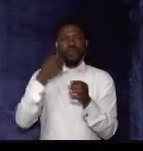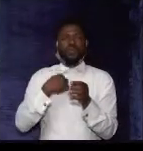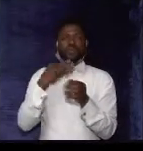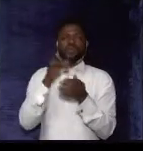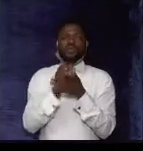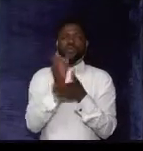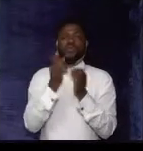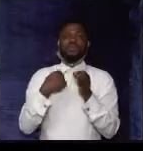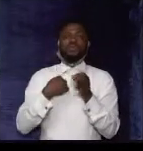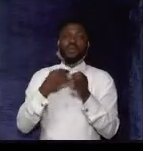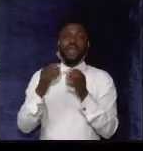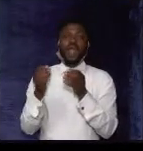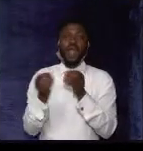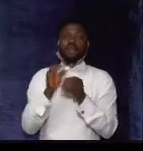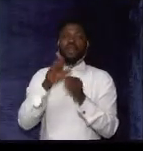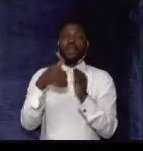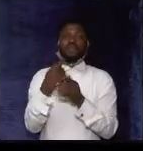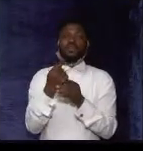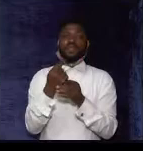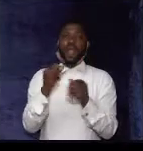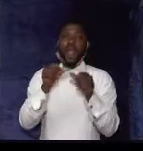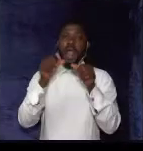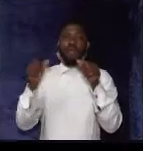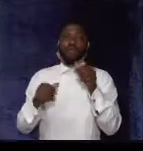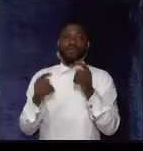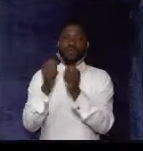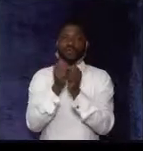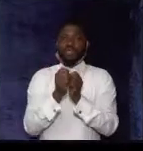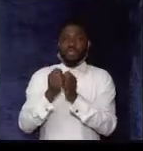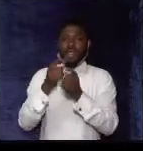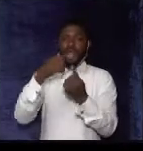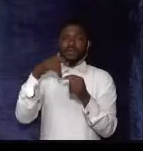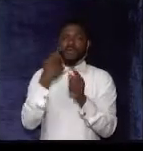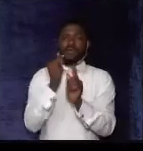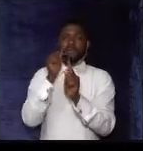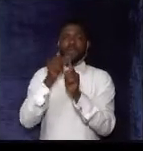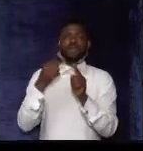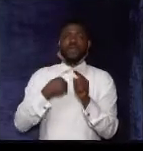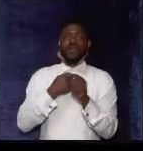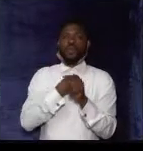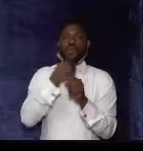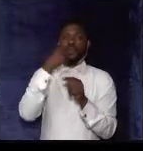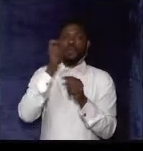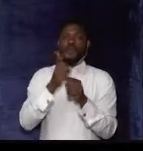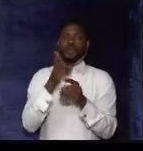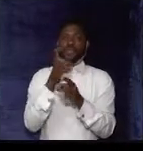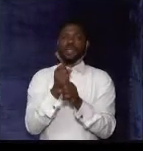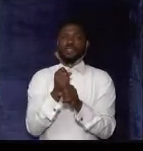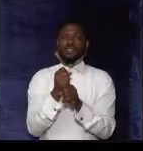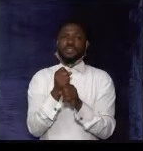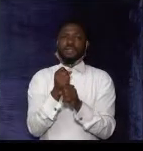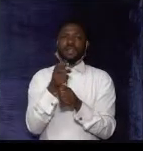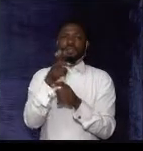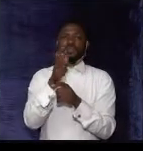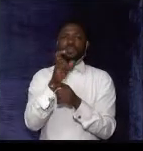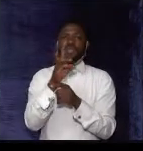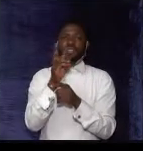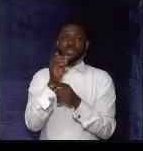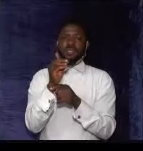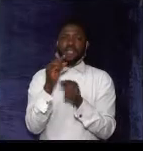know? We know that if we had all the angles together around the point, we must get